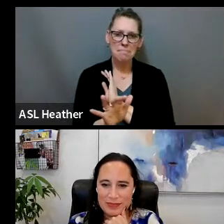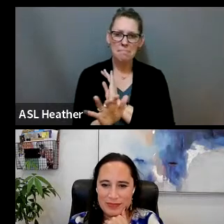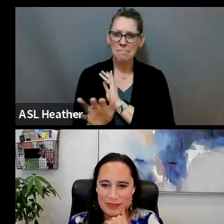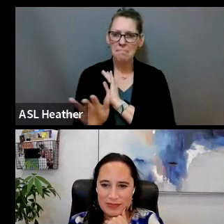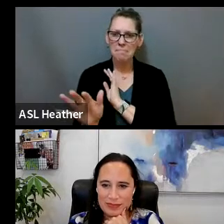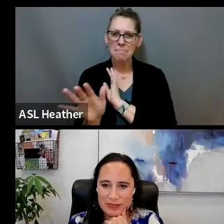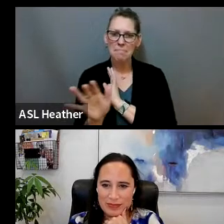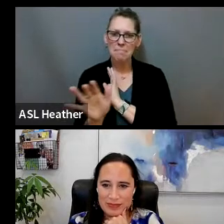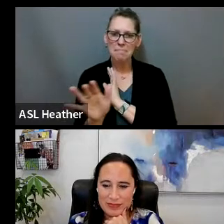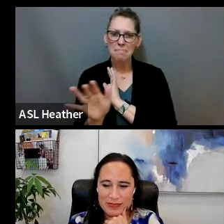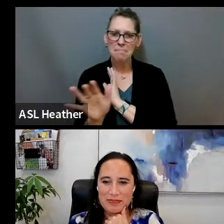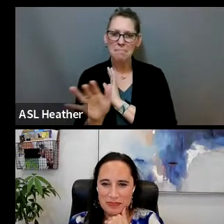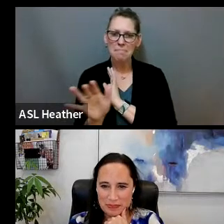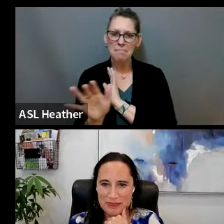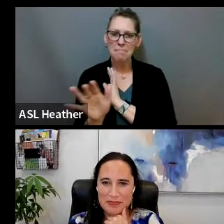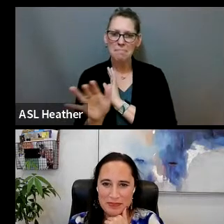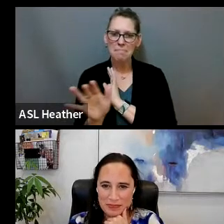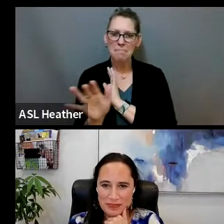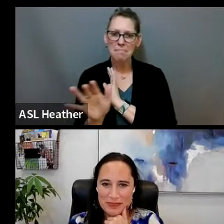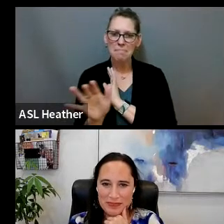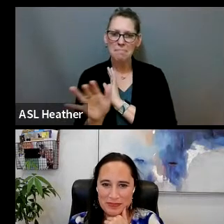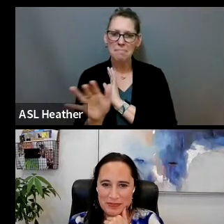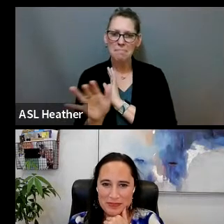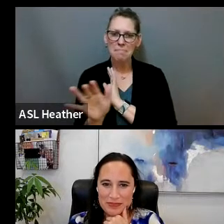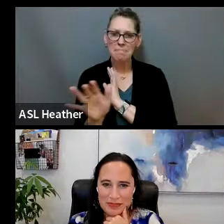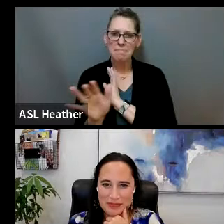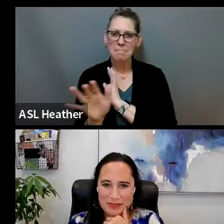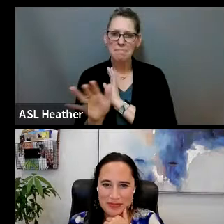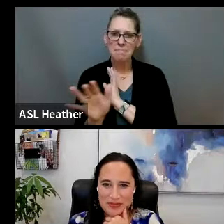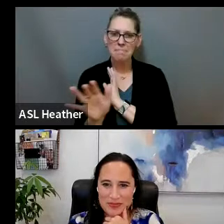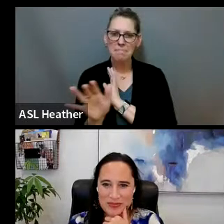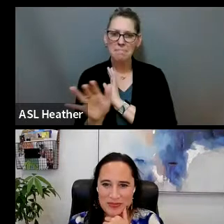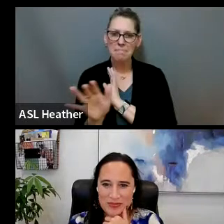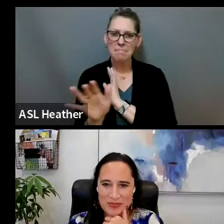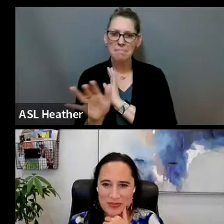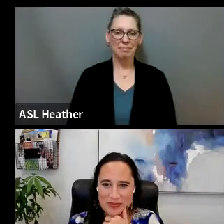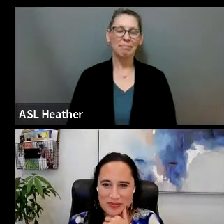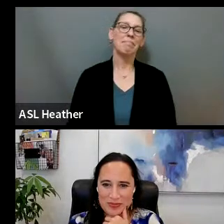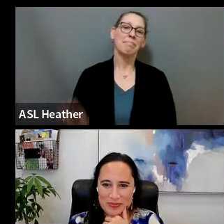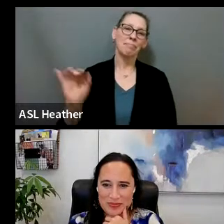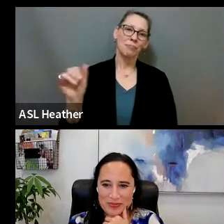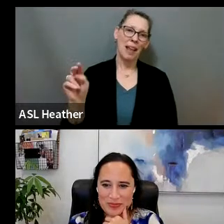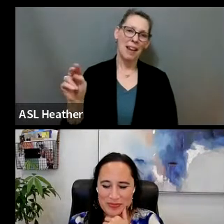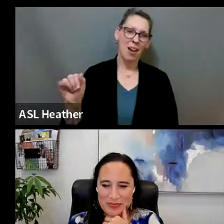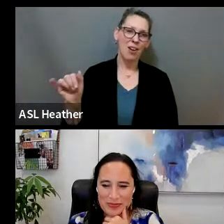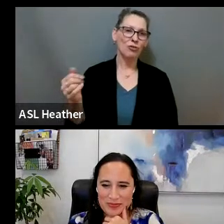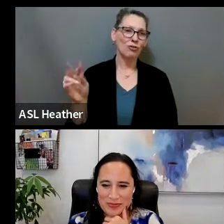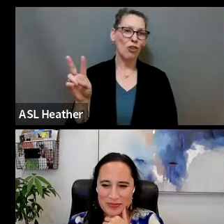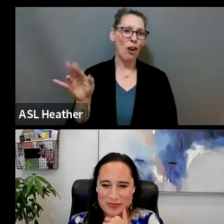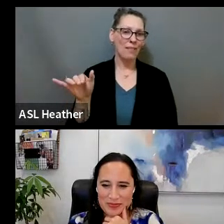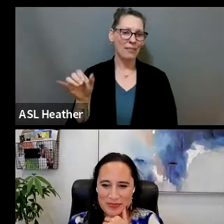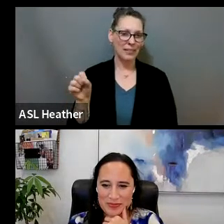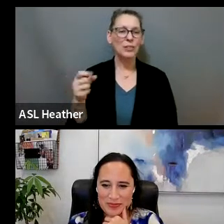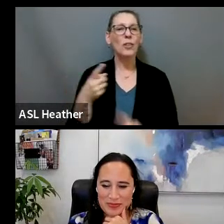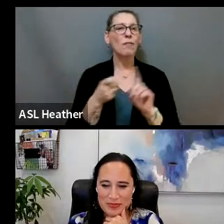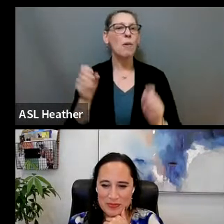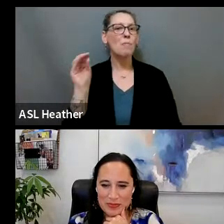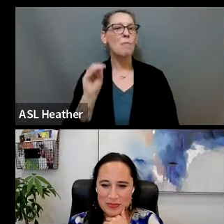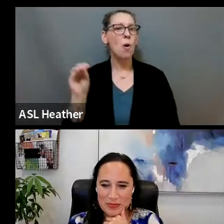how about Jana Jarvis? Hi, this is Jana Jarvis. I'm with Oregon